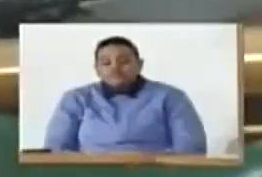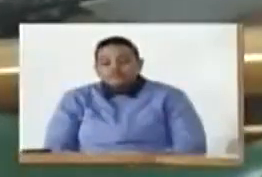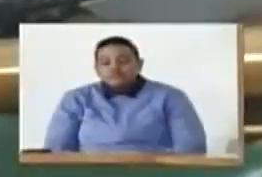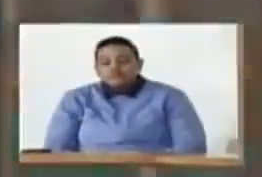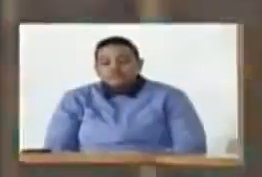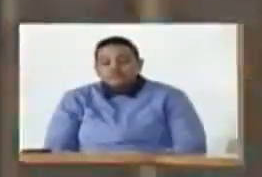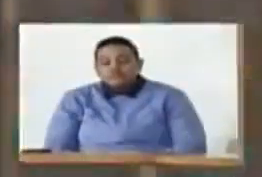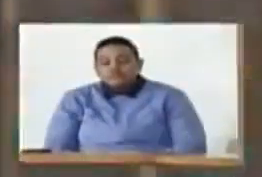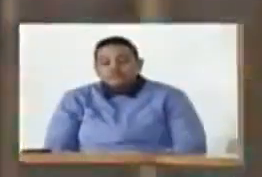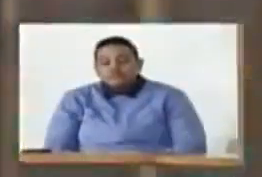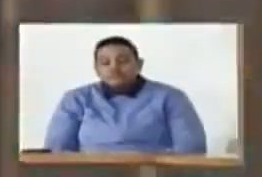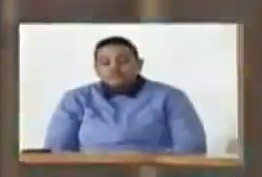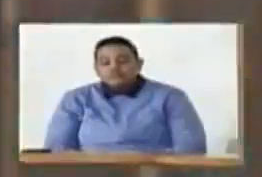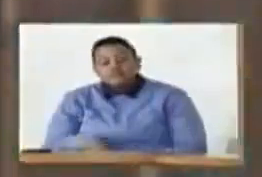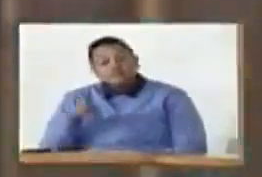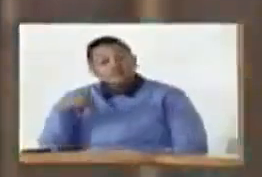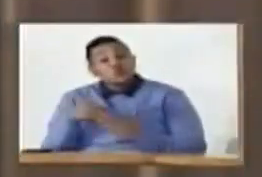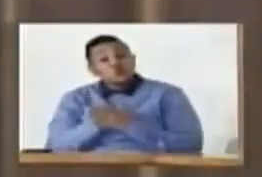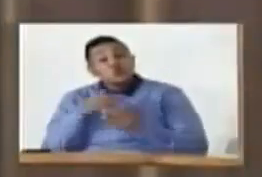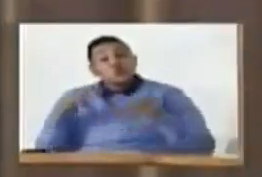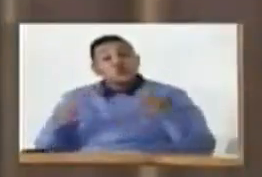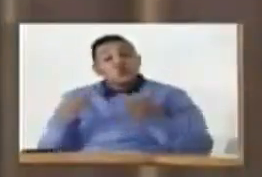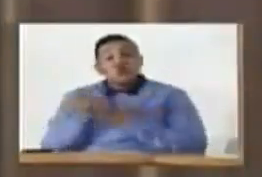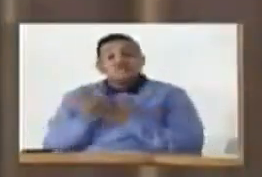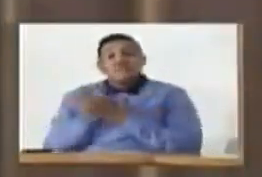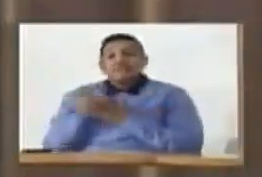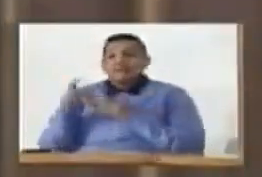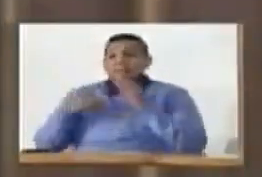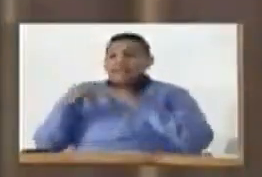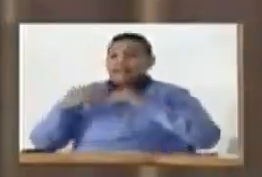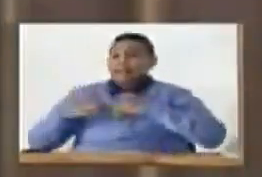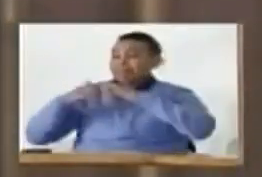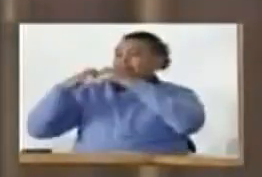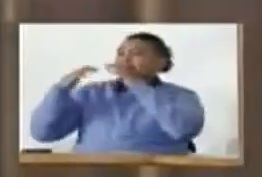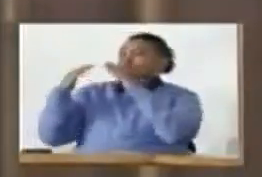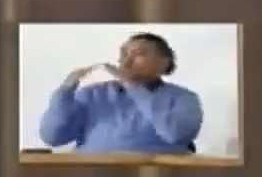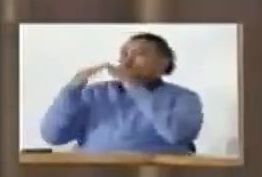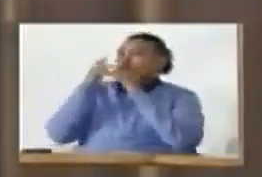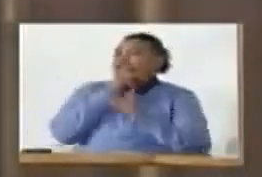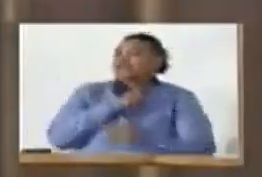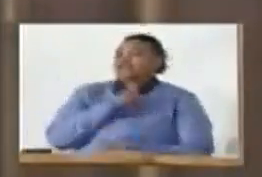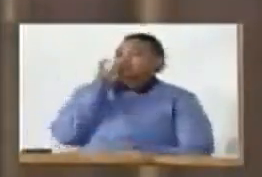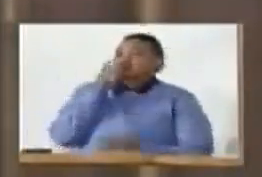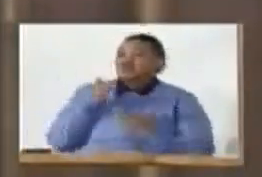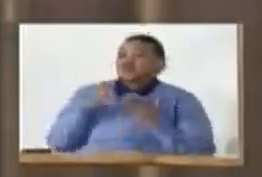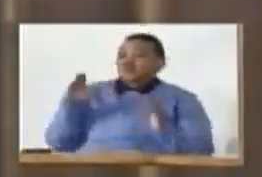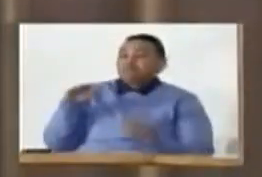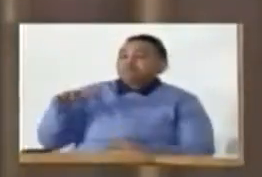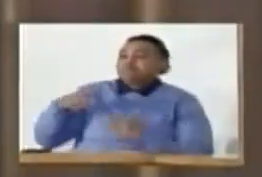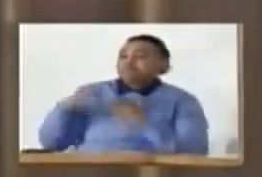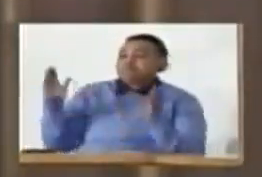In 2018, the new Court of Appeal building in downtown Kingston was opened, along with